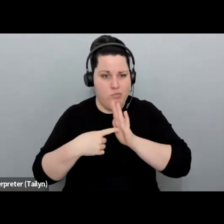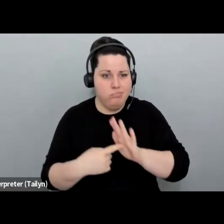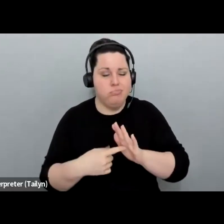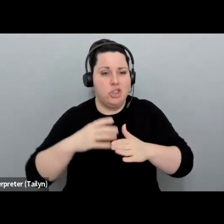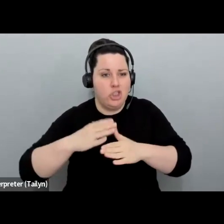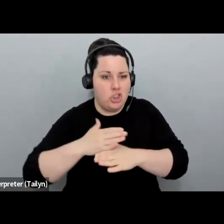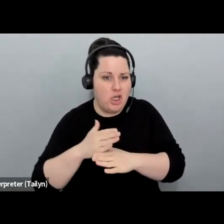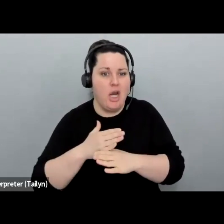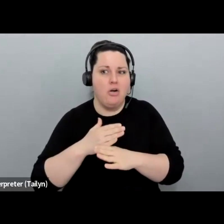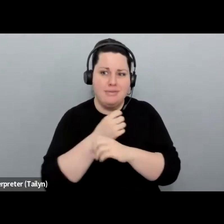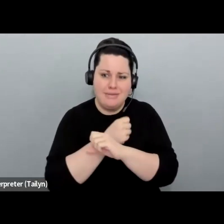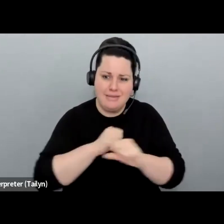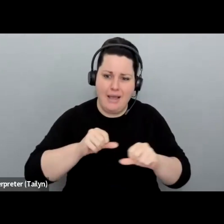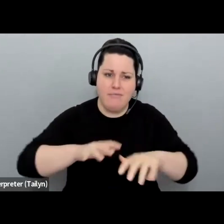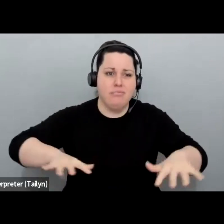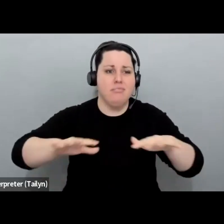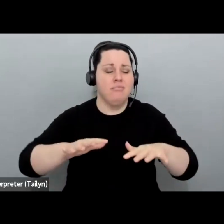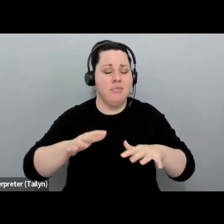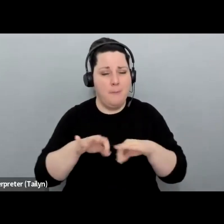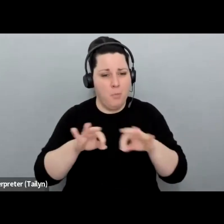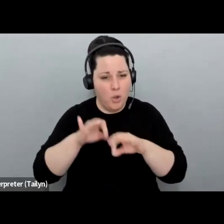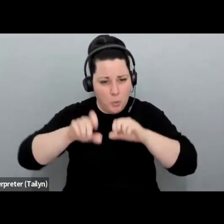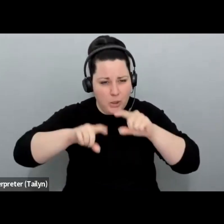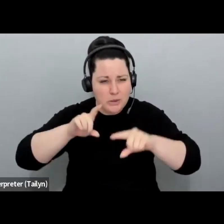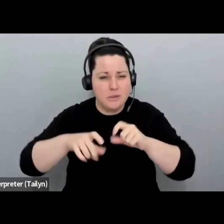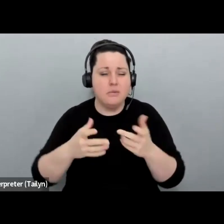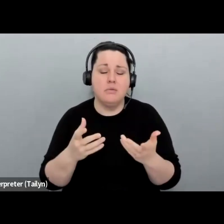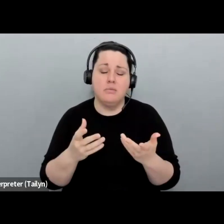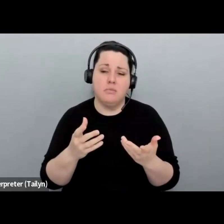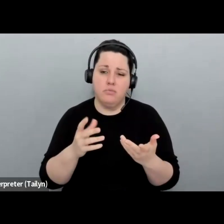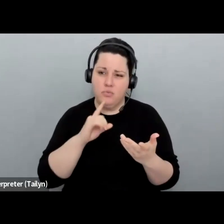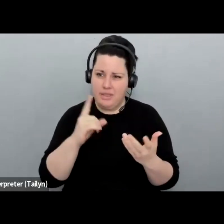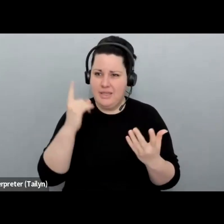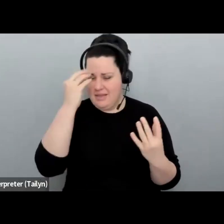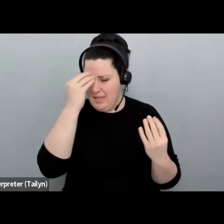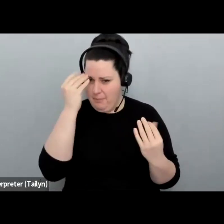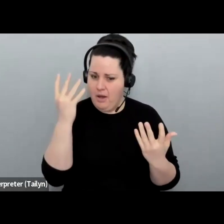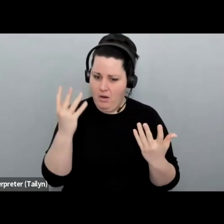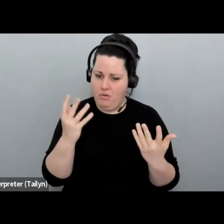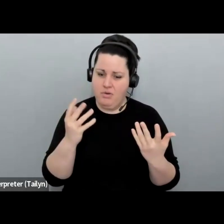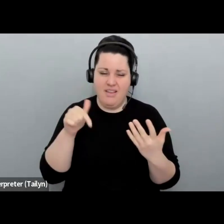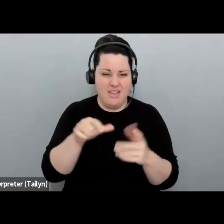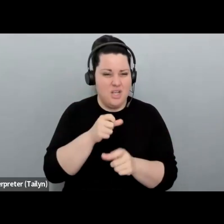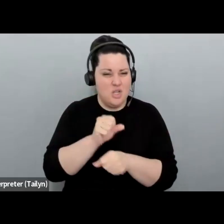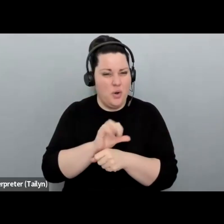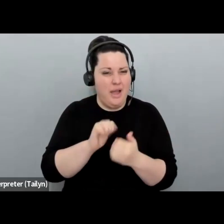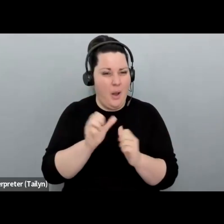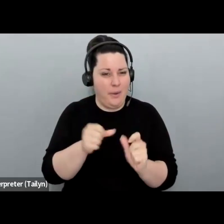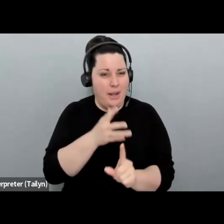structure, ask some really important questions, and really think about how this work impacts